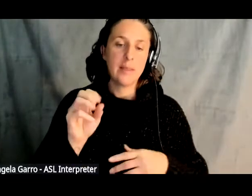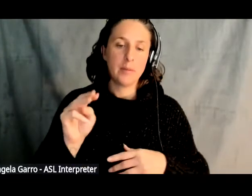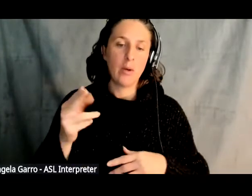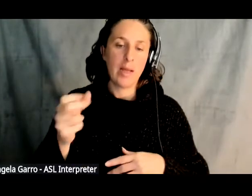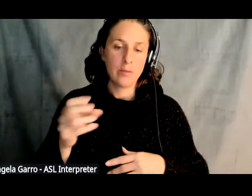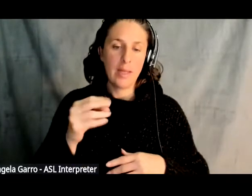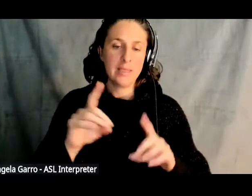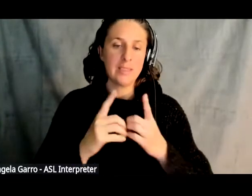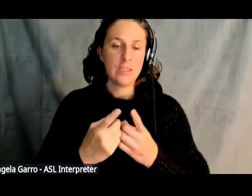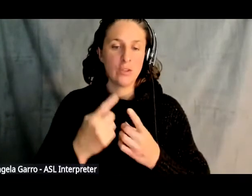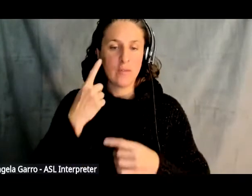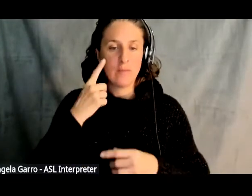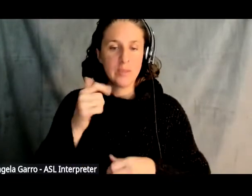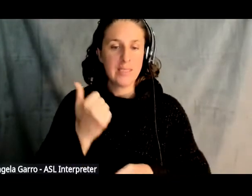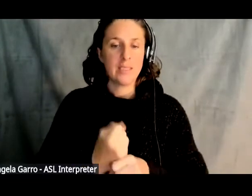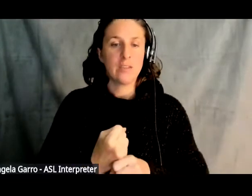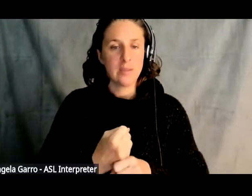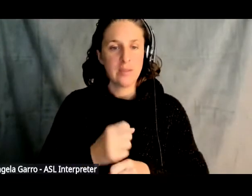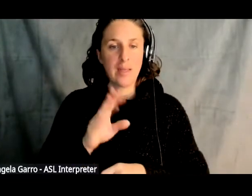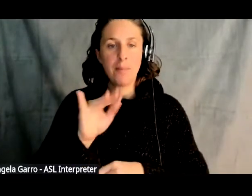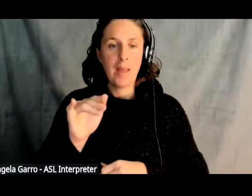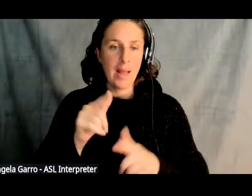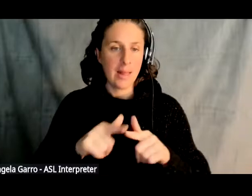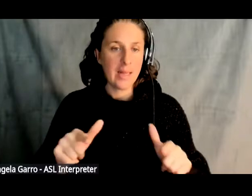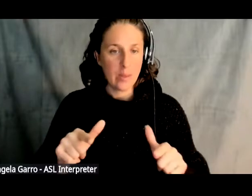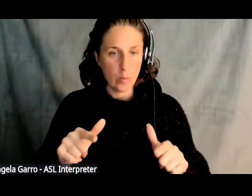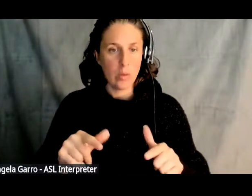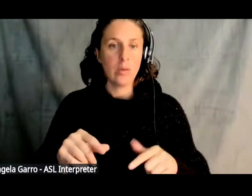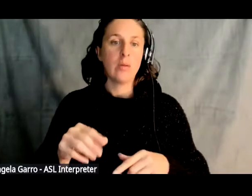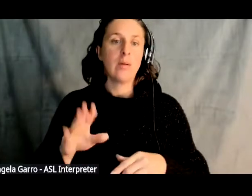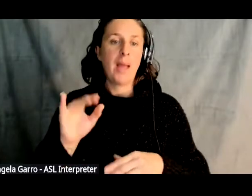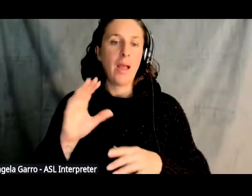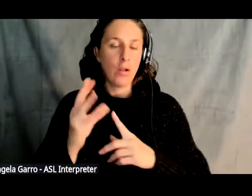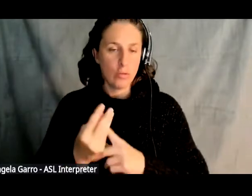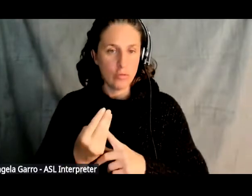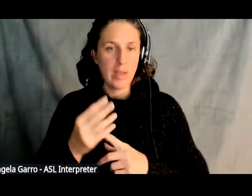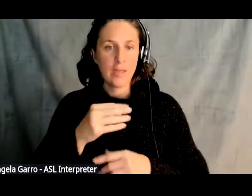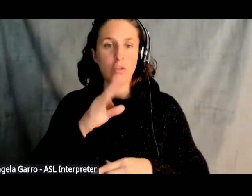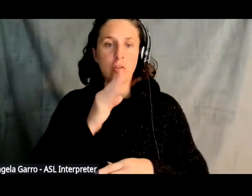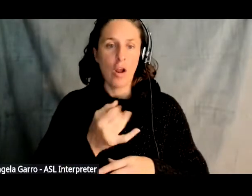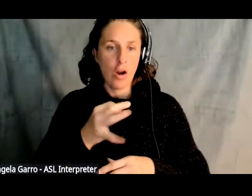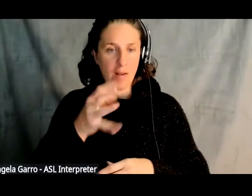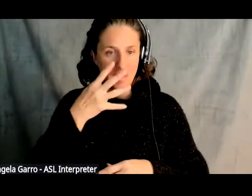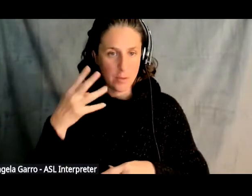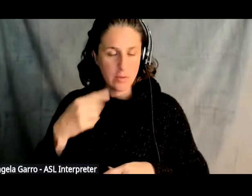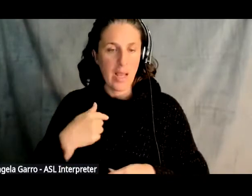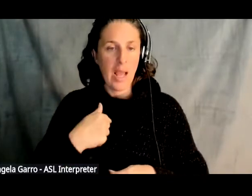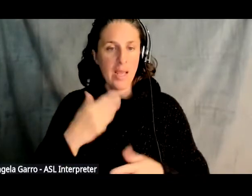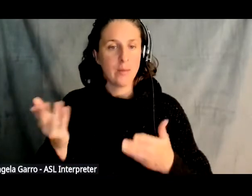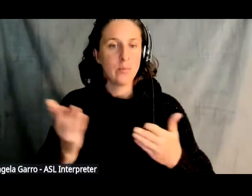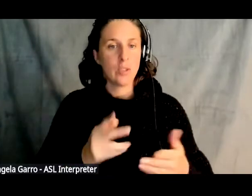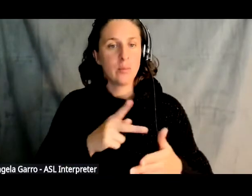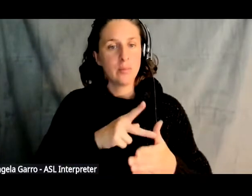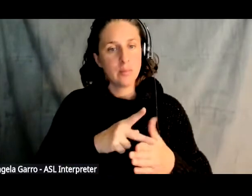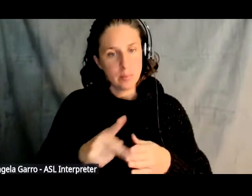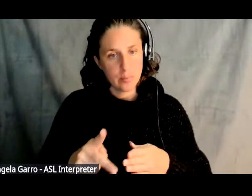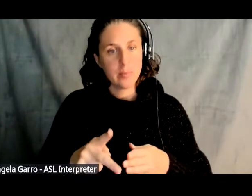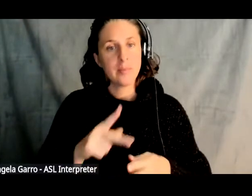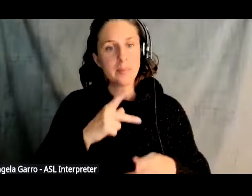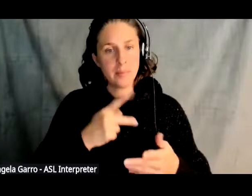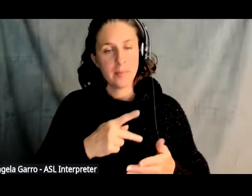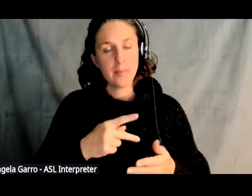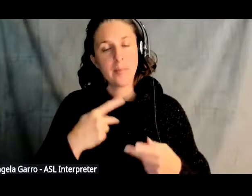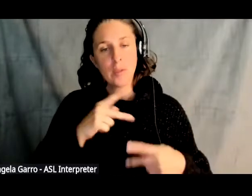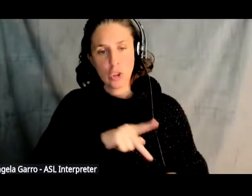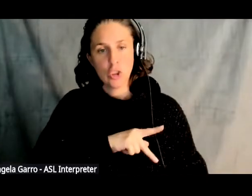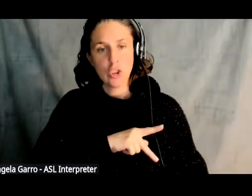a bilingual, bicultural wellness counselor and a daughter of immigrants, I bring personal and professional insight to my work. I strive to provide